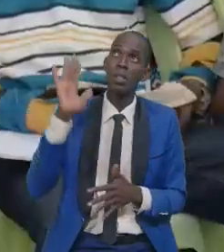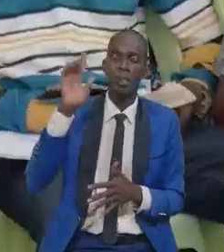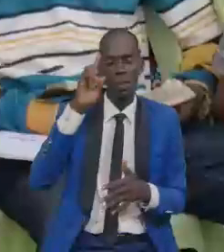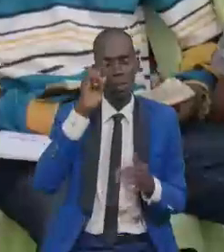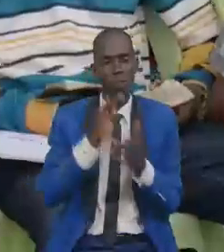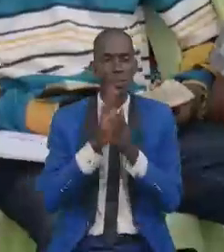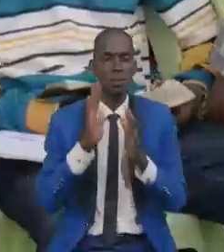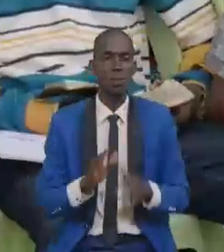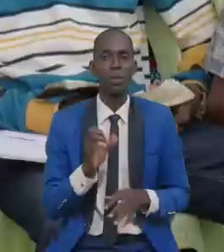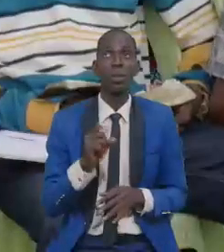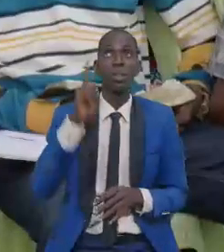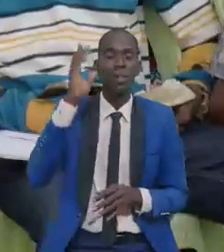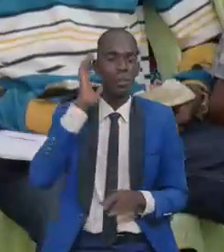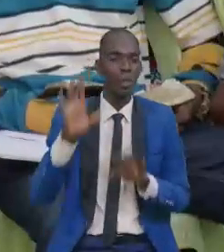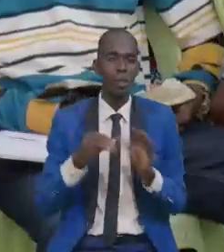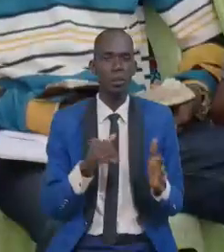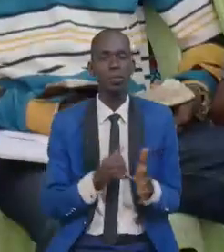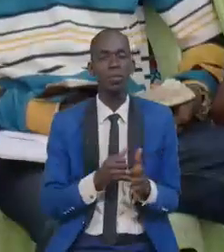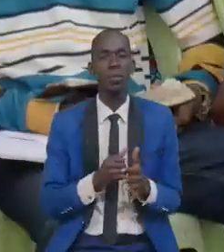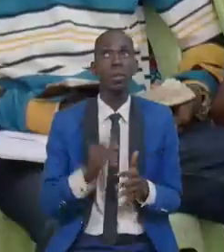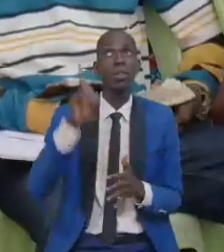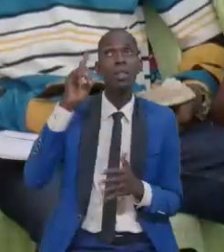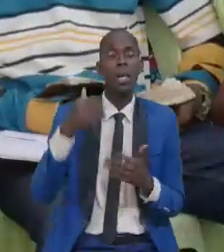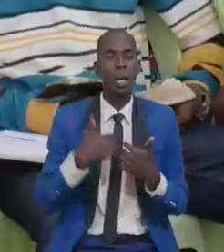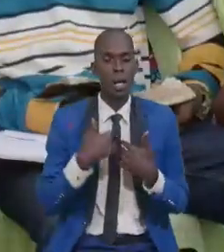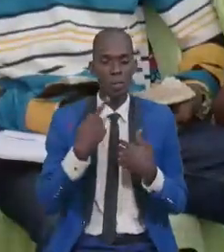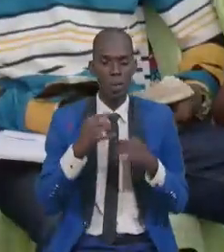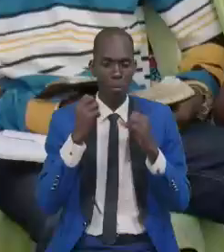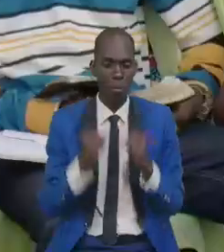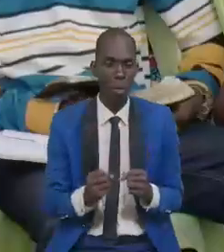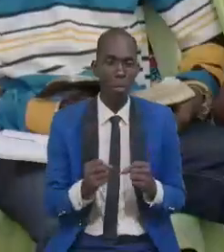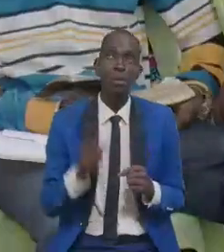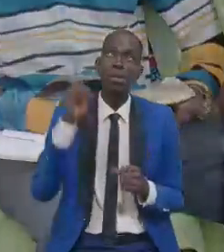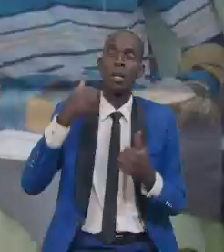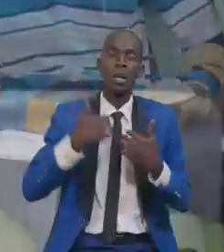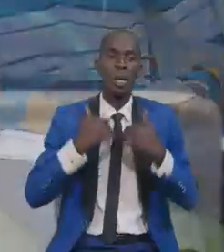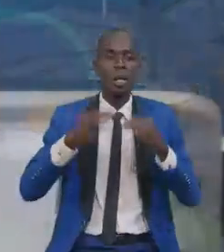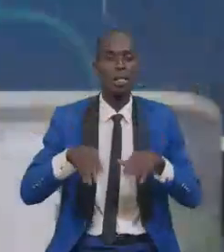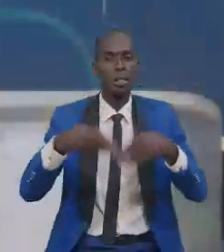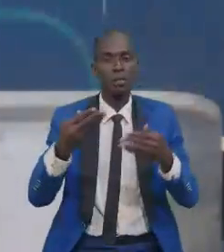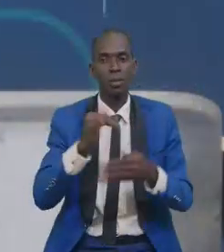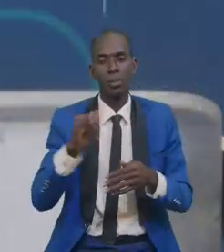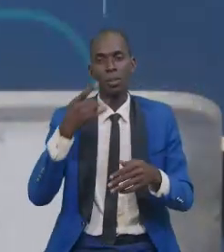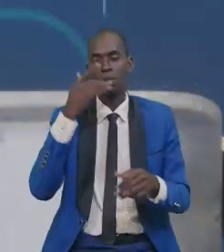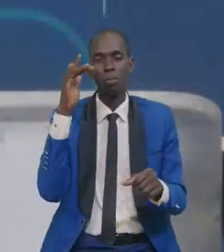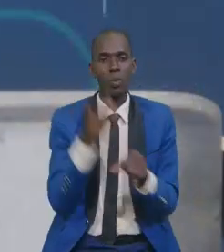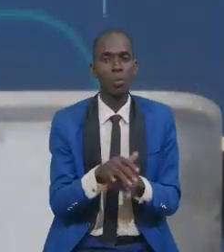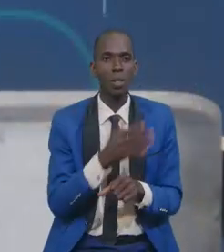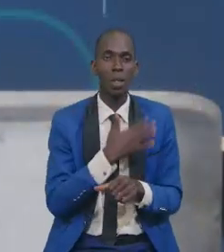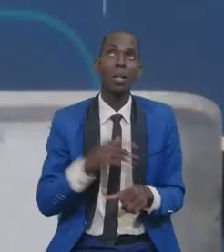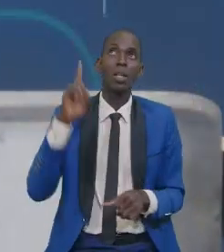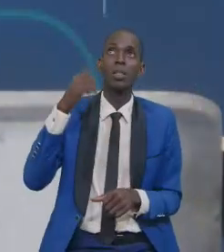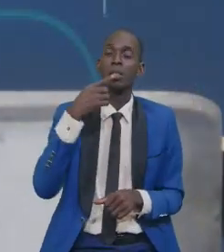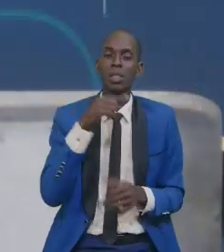saints. He will do it. He has the power, he has given the promise, and he says this is